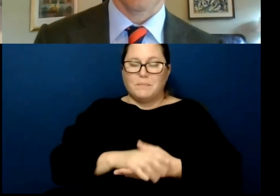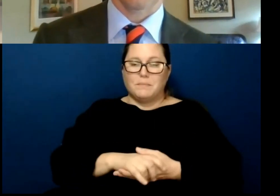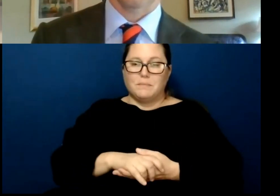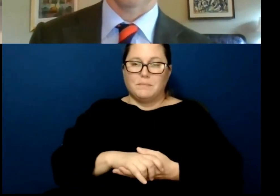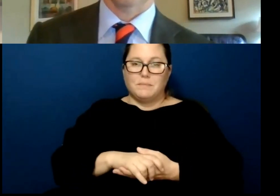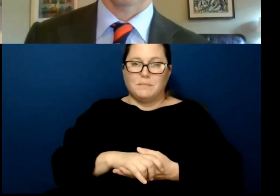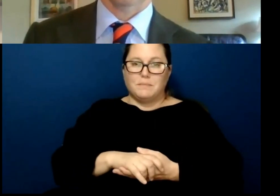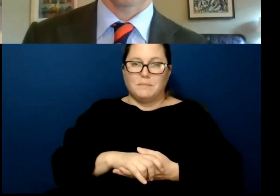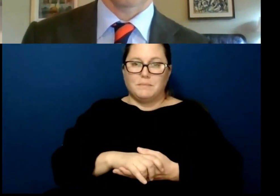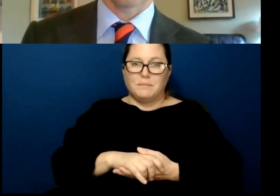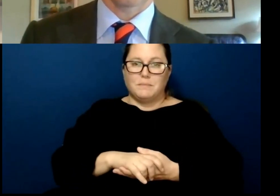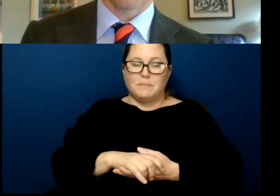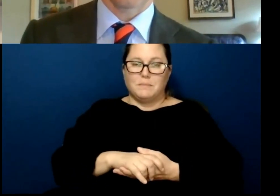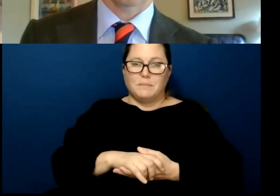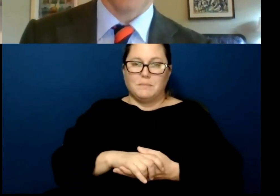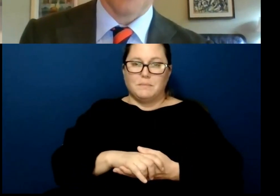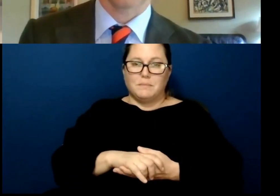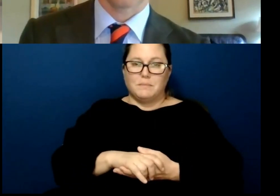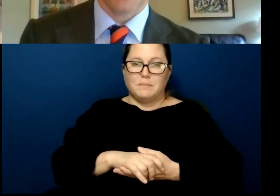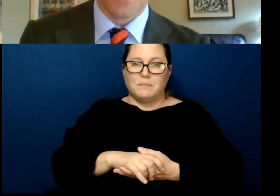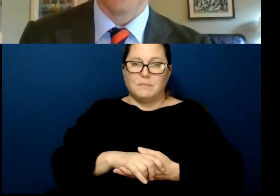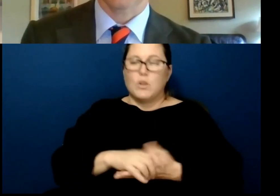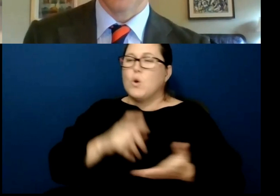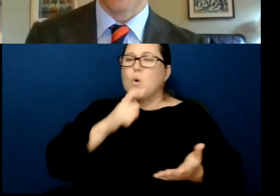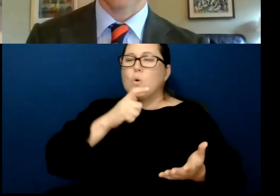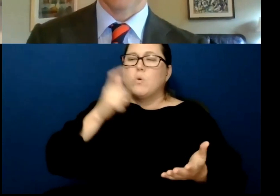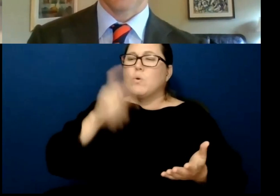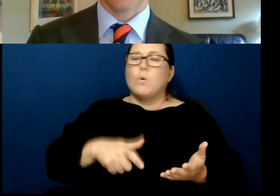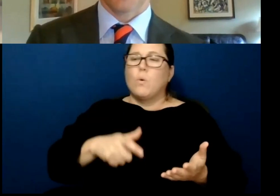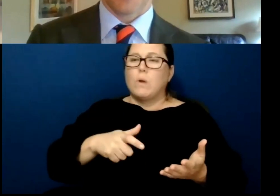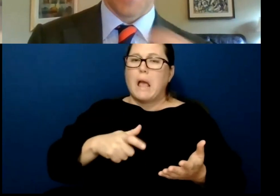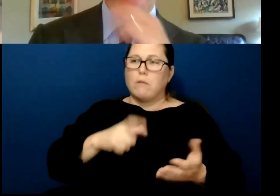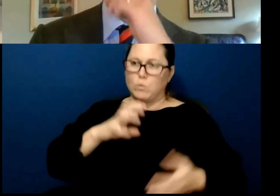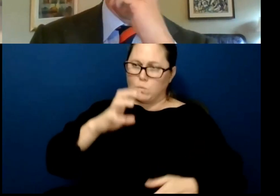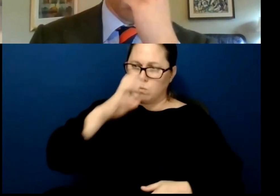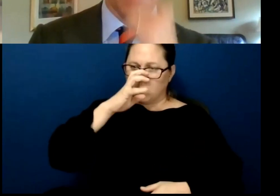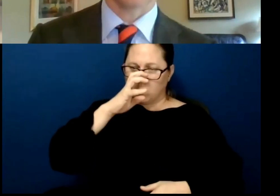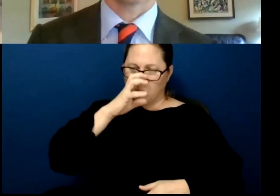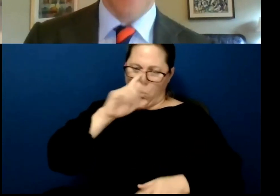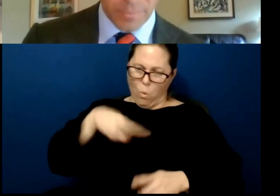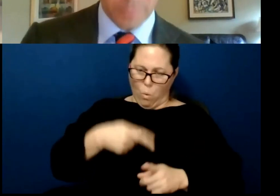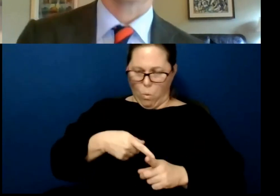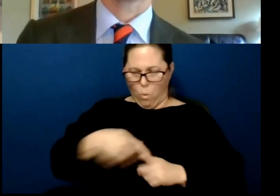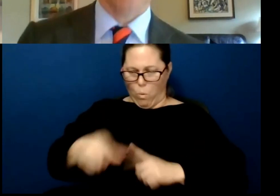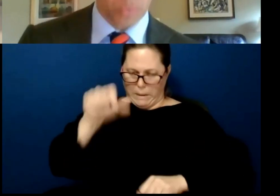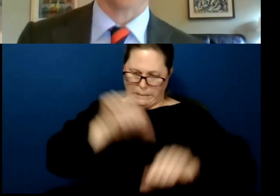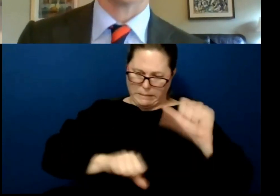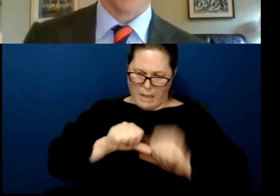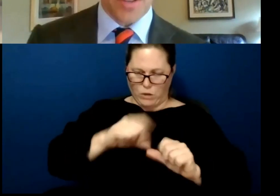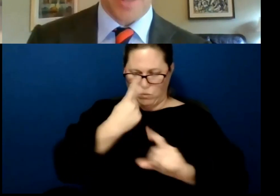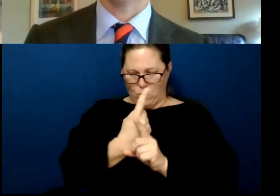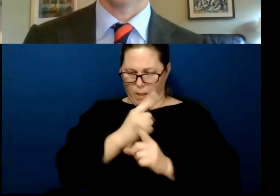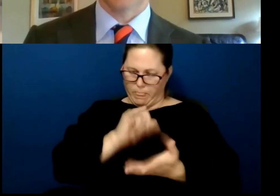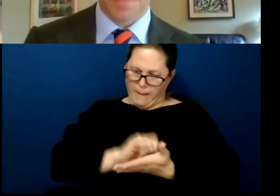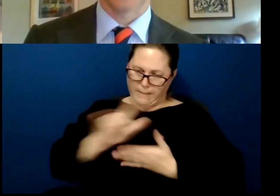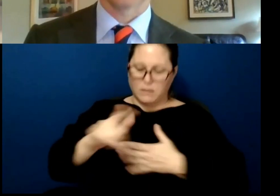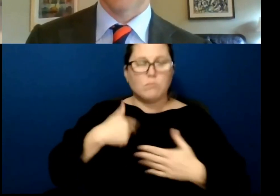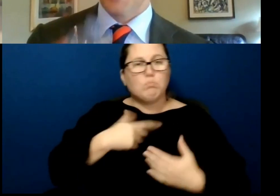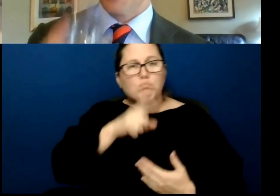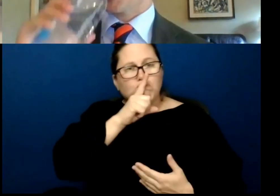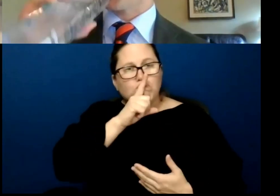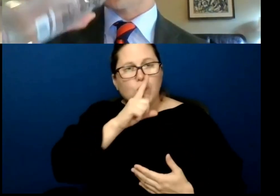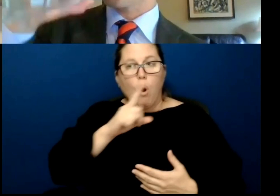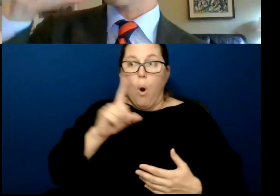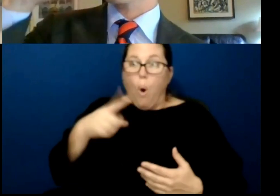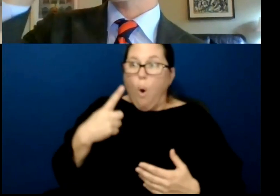to pigeonhole yourself into only taking science classes and only hard science